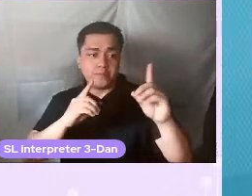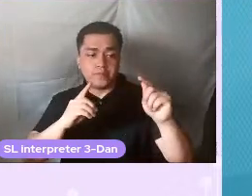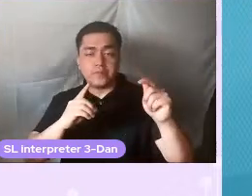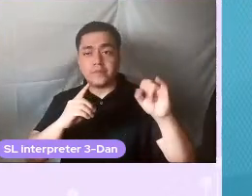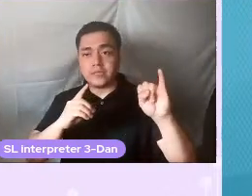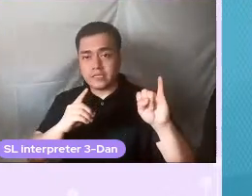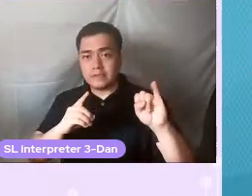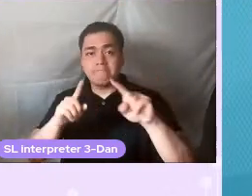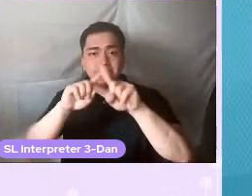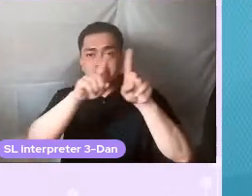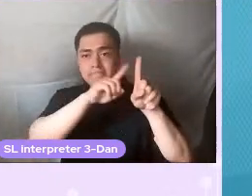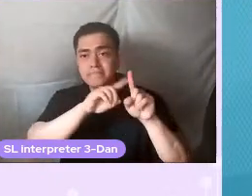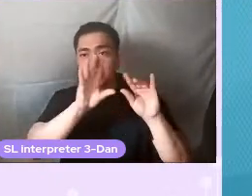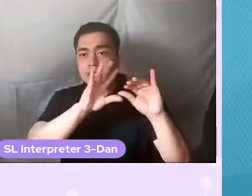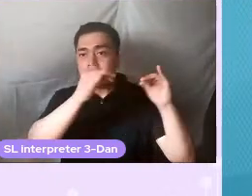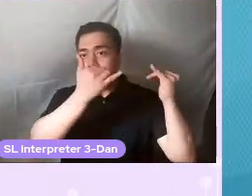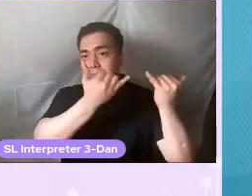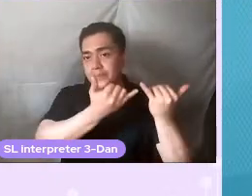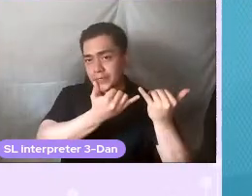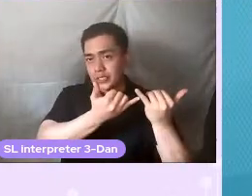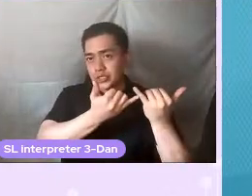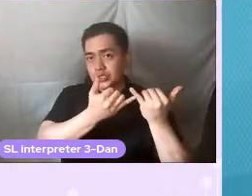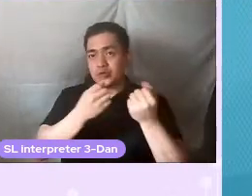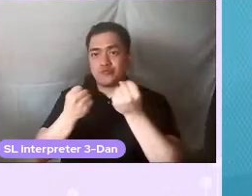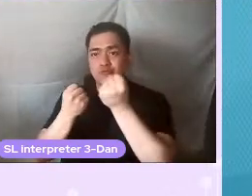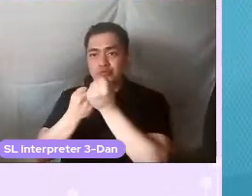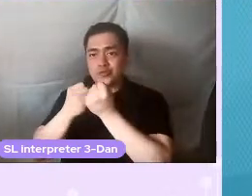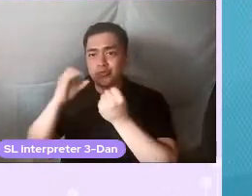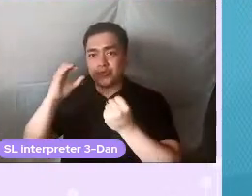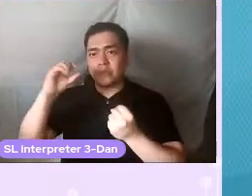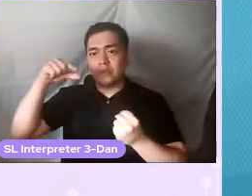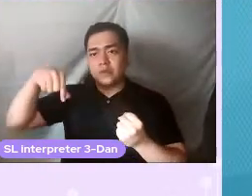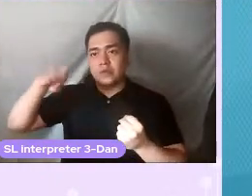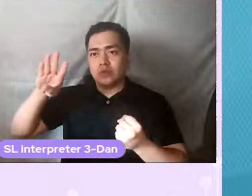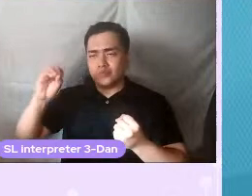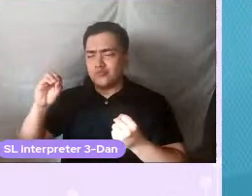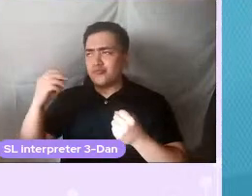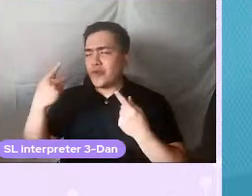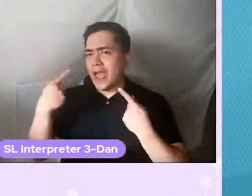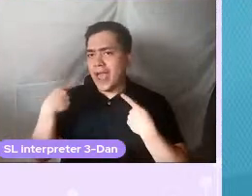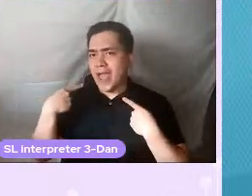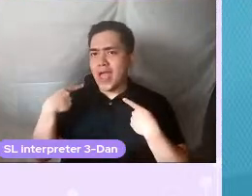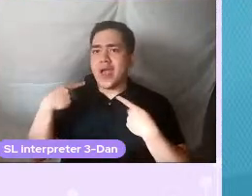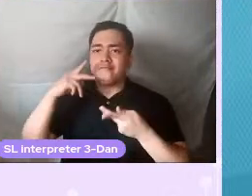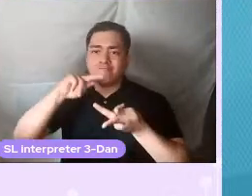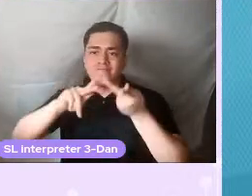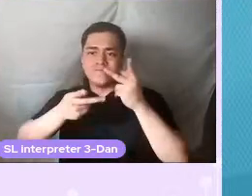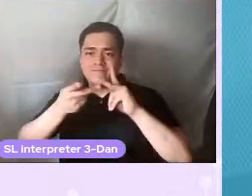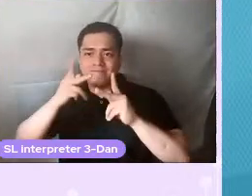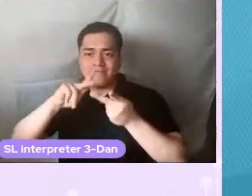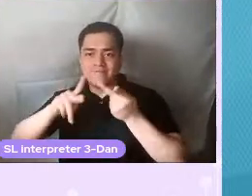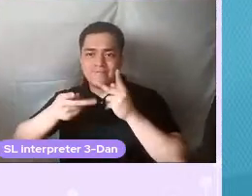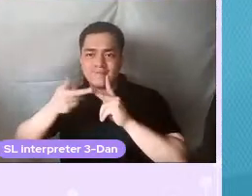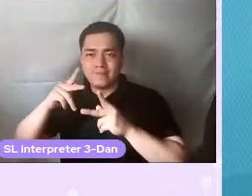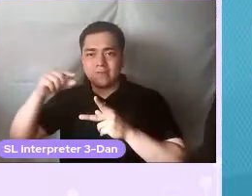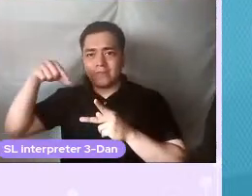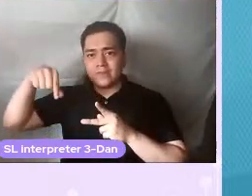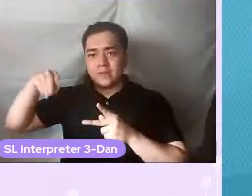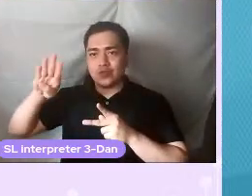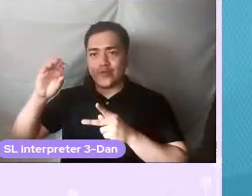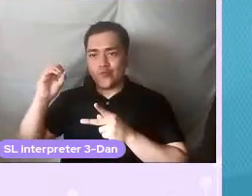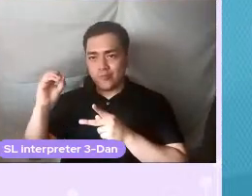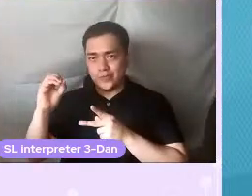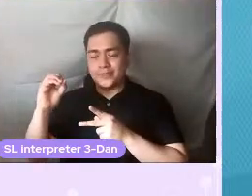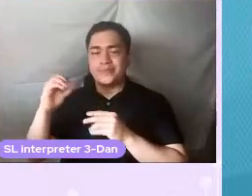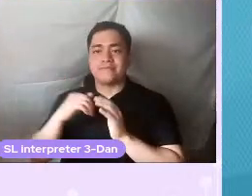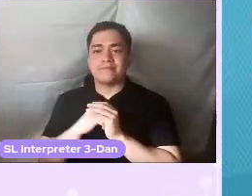get it started. And now we have over 100, you know, private sector corporate partners, all of them wanting to support tech startups now.